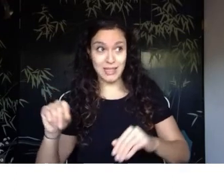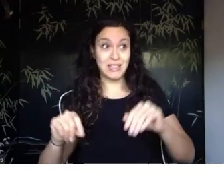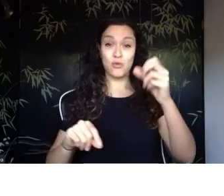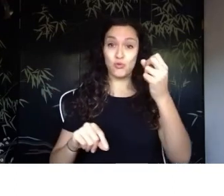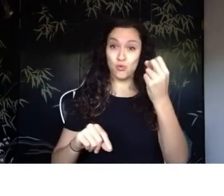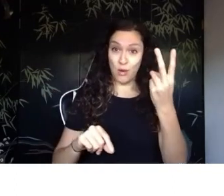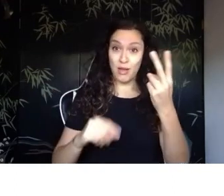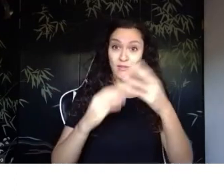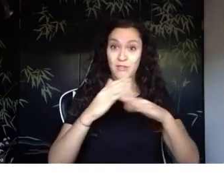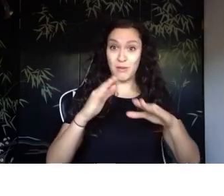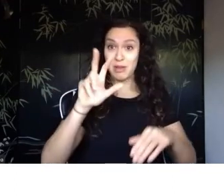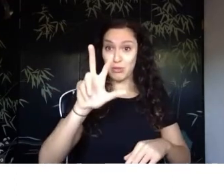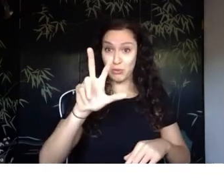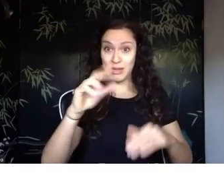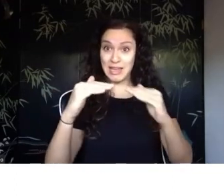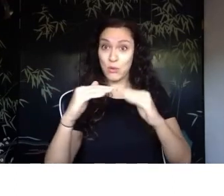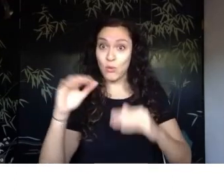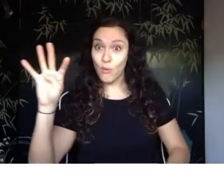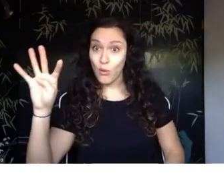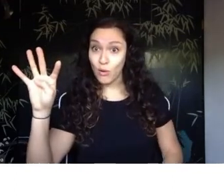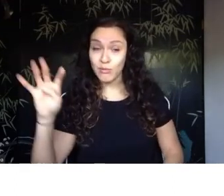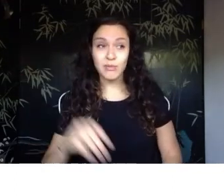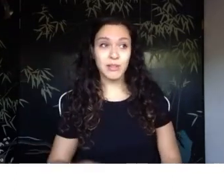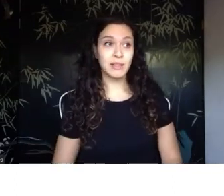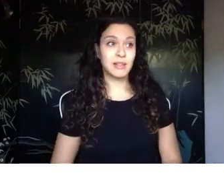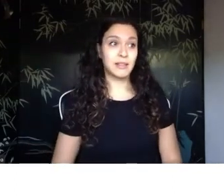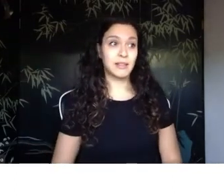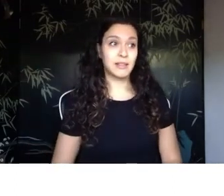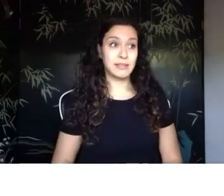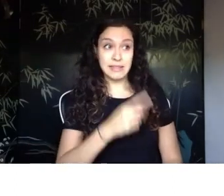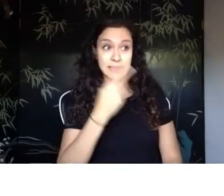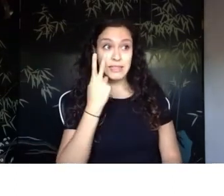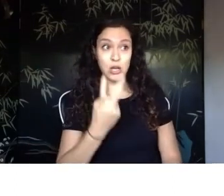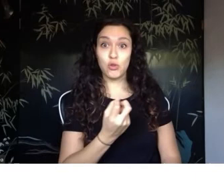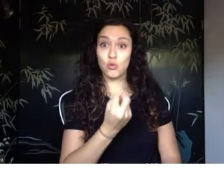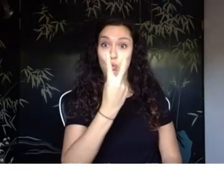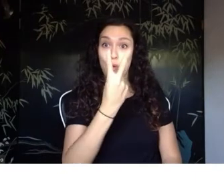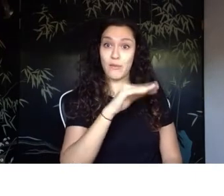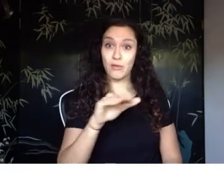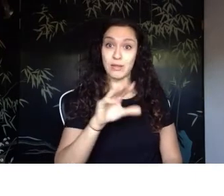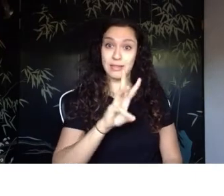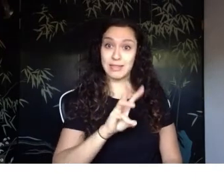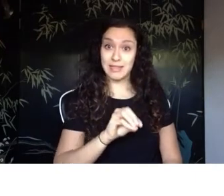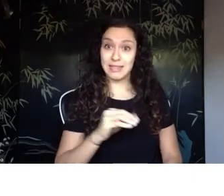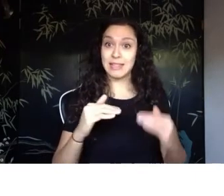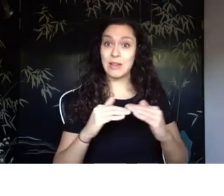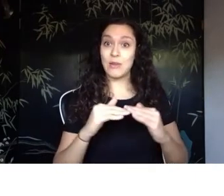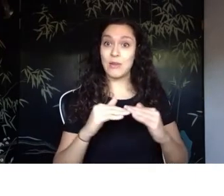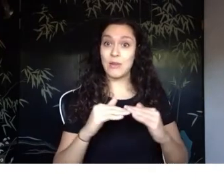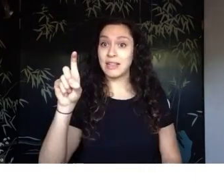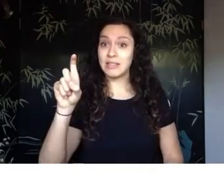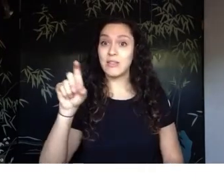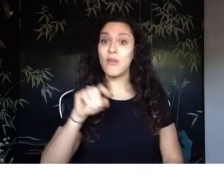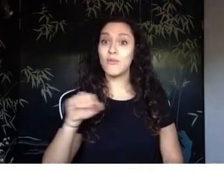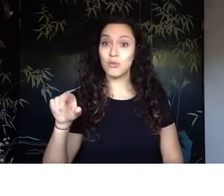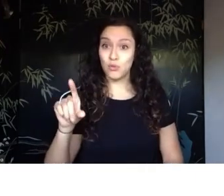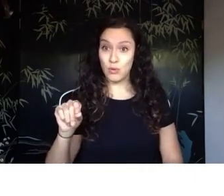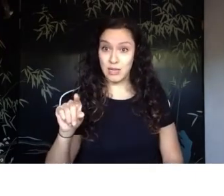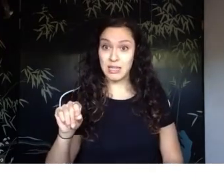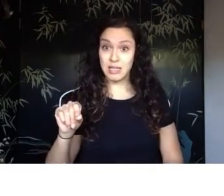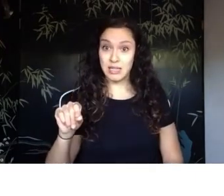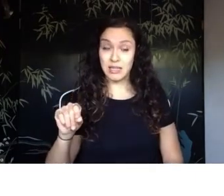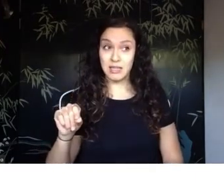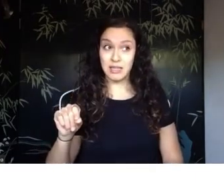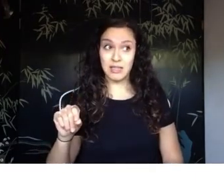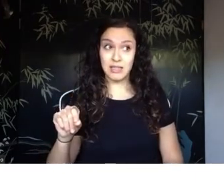equals 4. So x equals 4. And if you wanted, you can kind of still work backwards because look, 12 out of